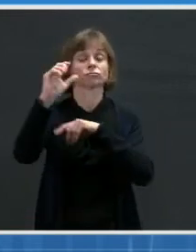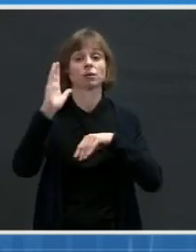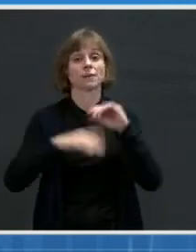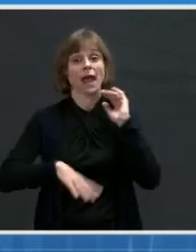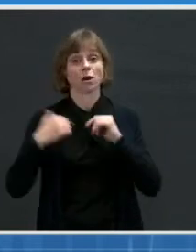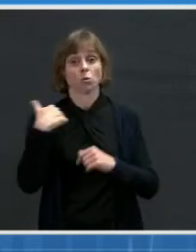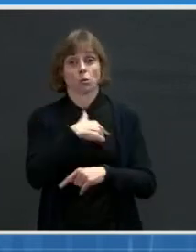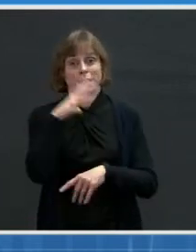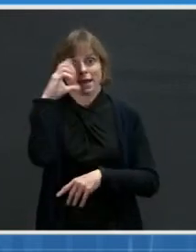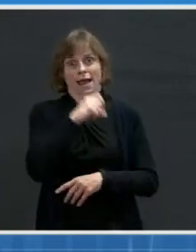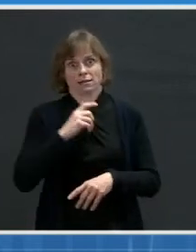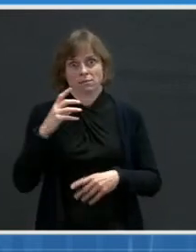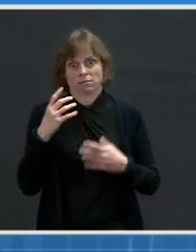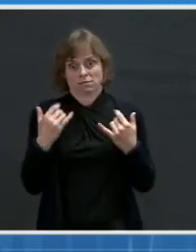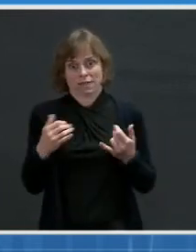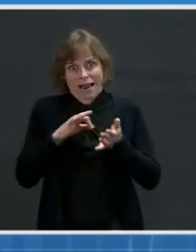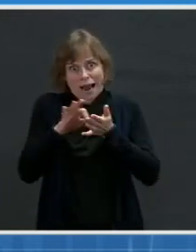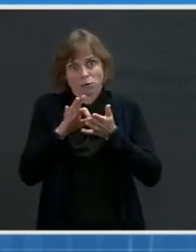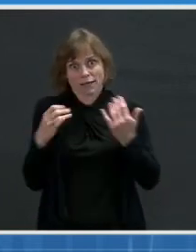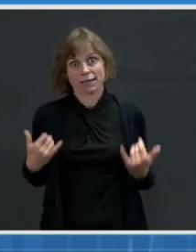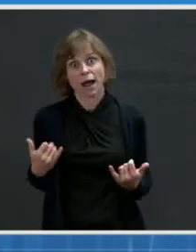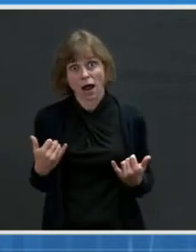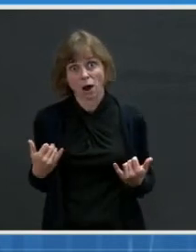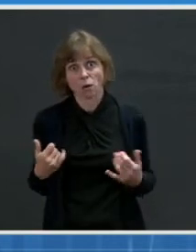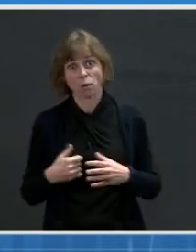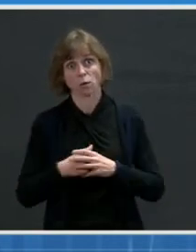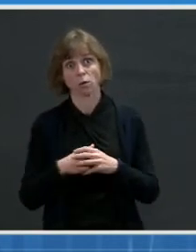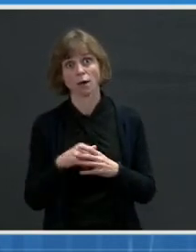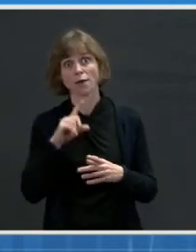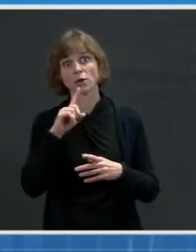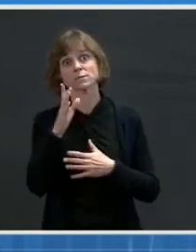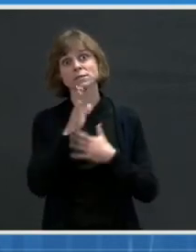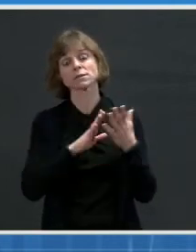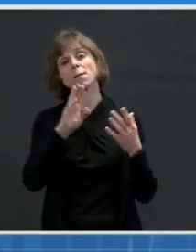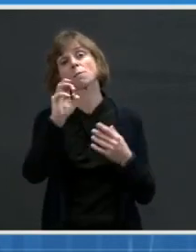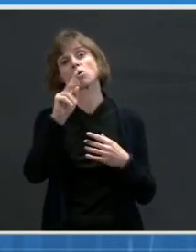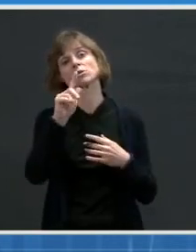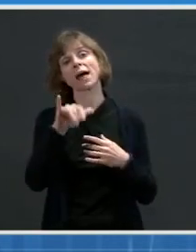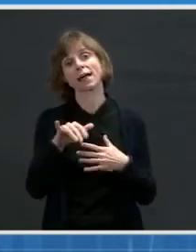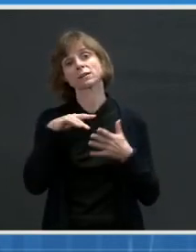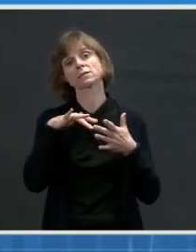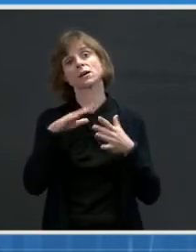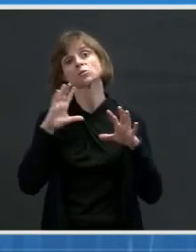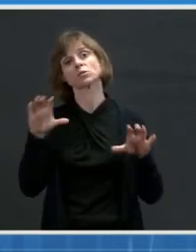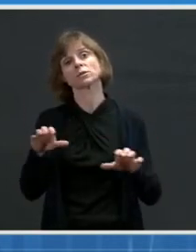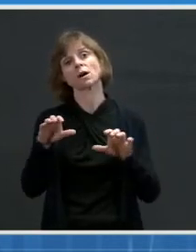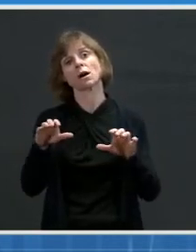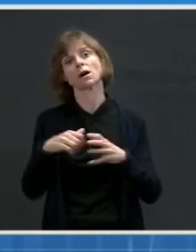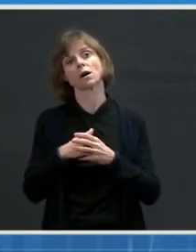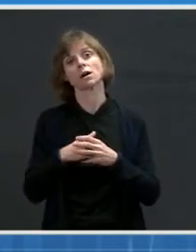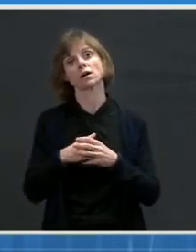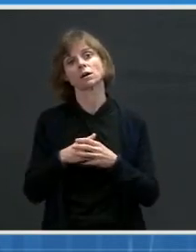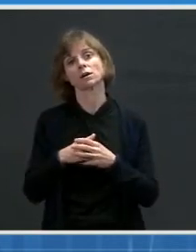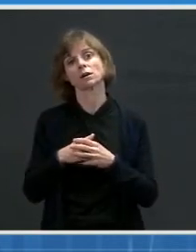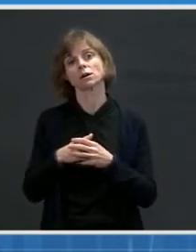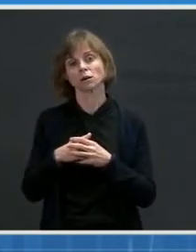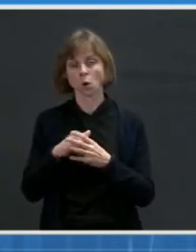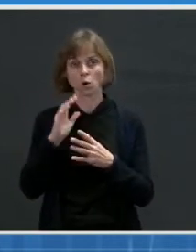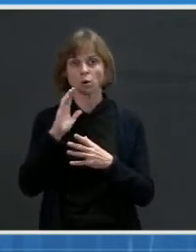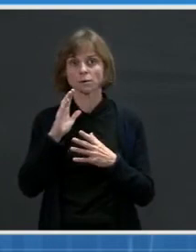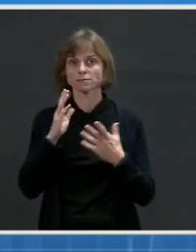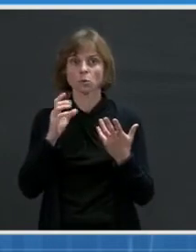for numerous reasons. There have been numerous mortality studies that have been done, and I'm certain there will be more forthcoming